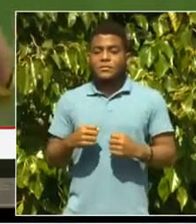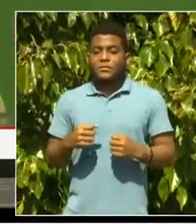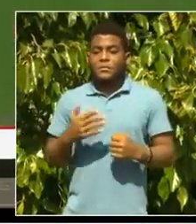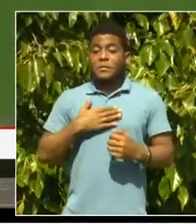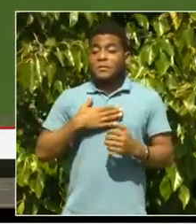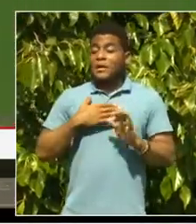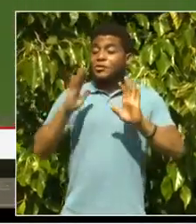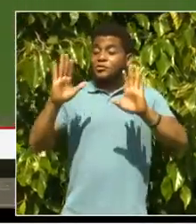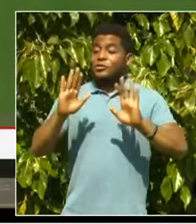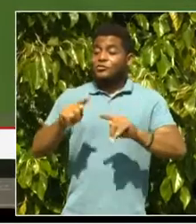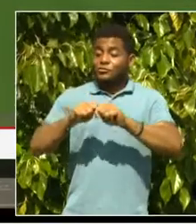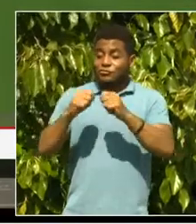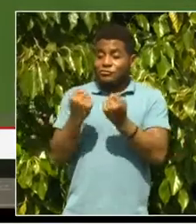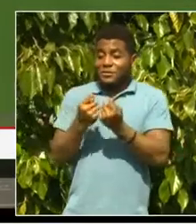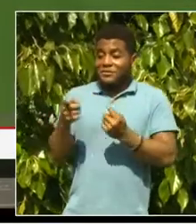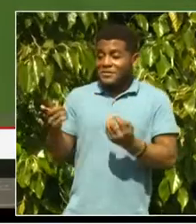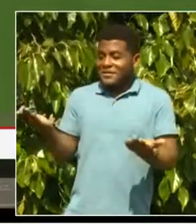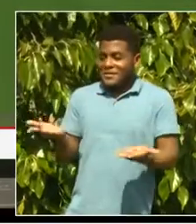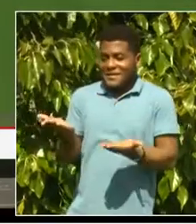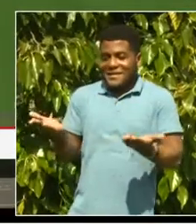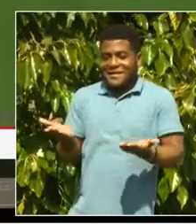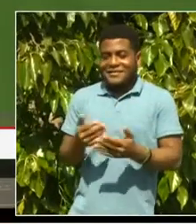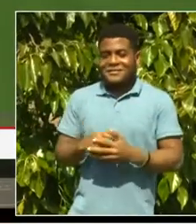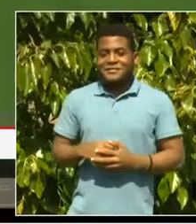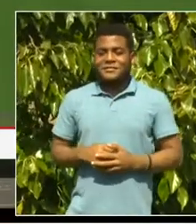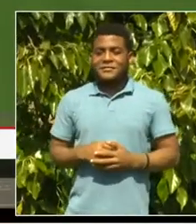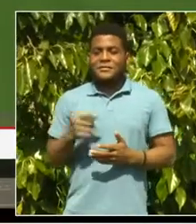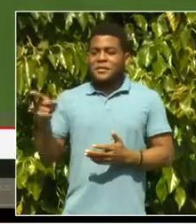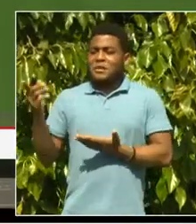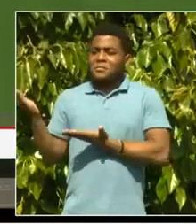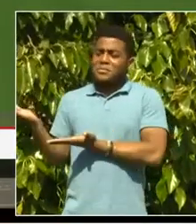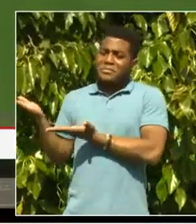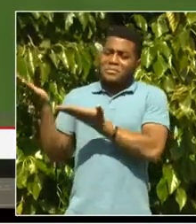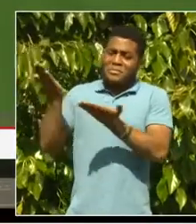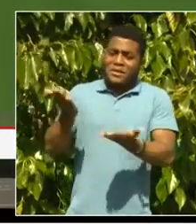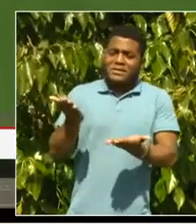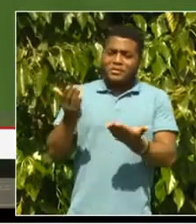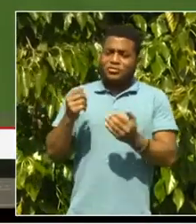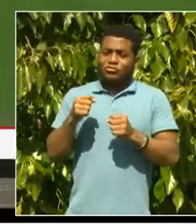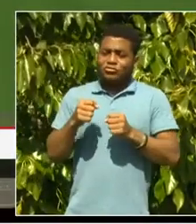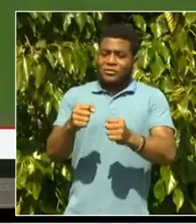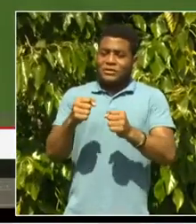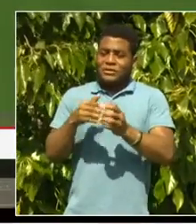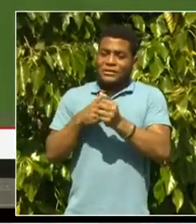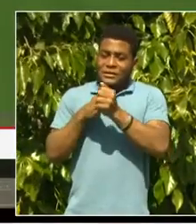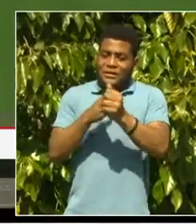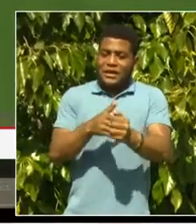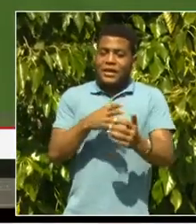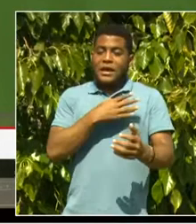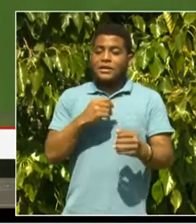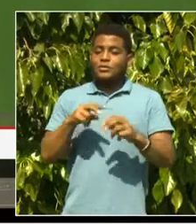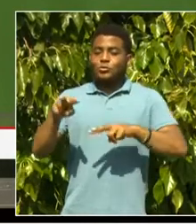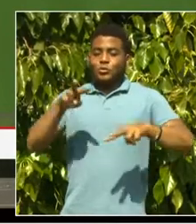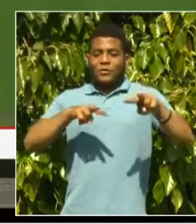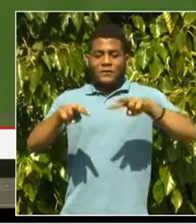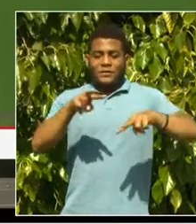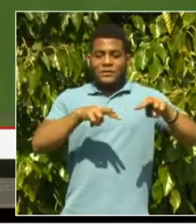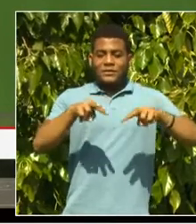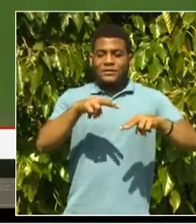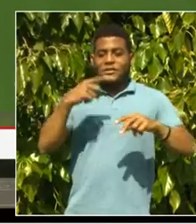today, provides strategic guidance and oversight for multiple food